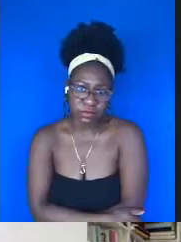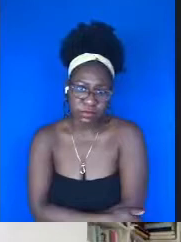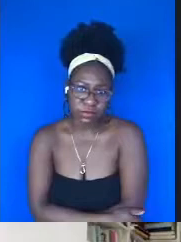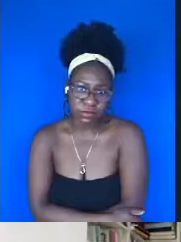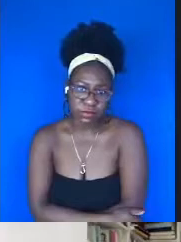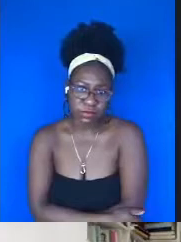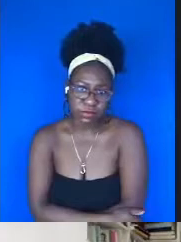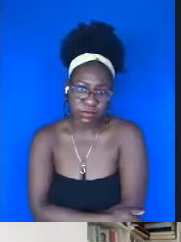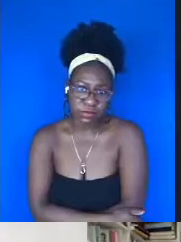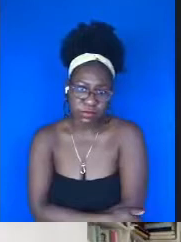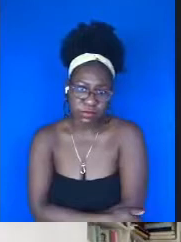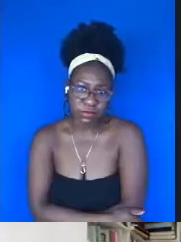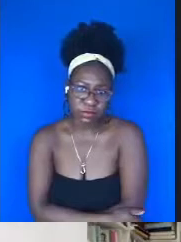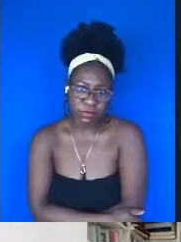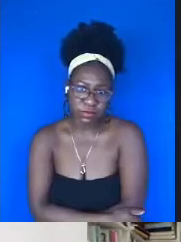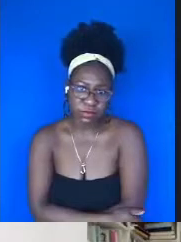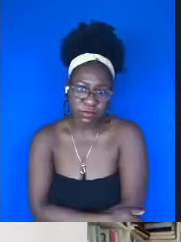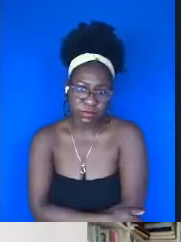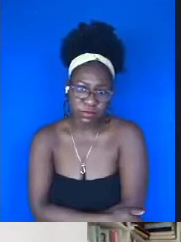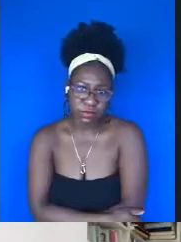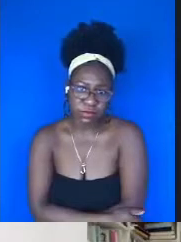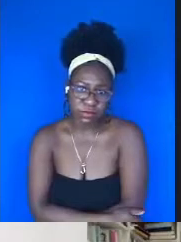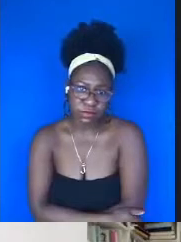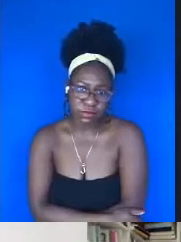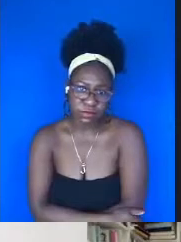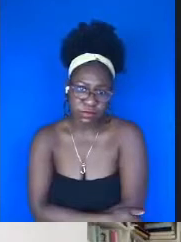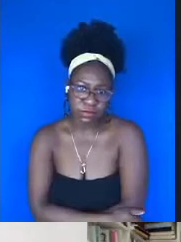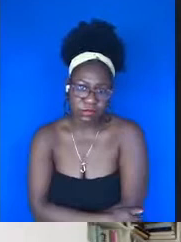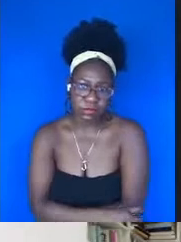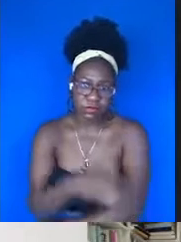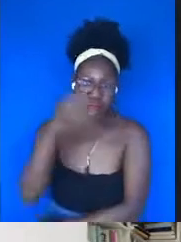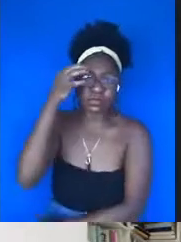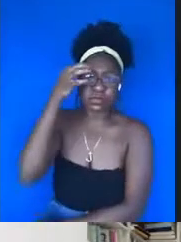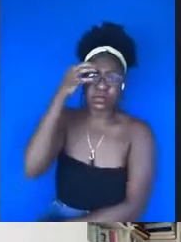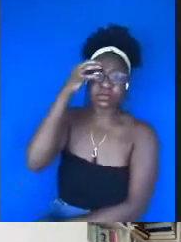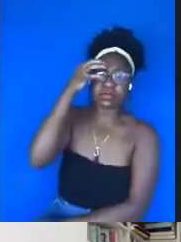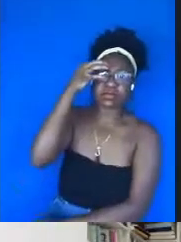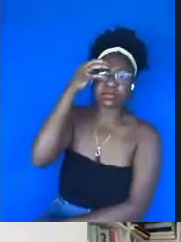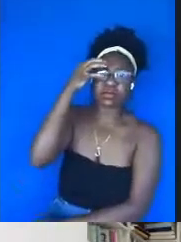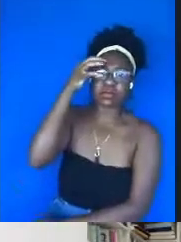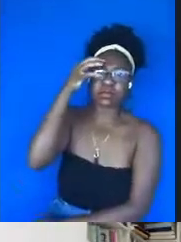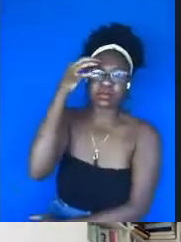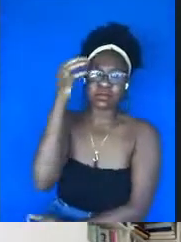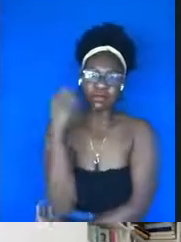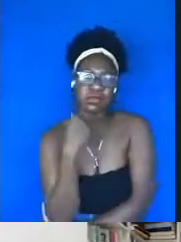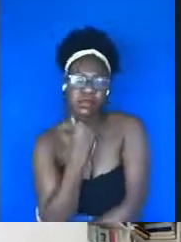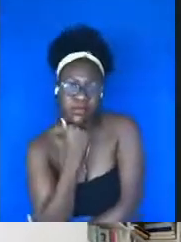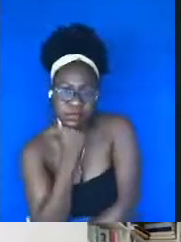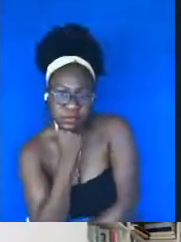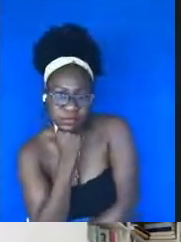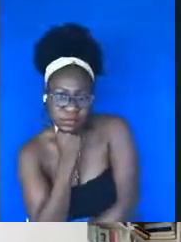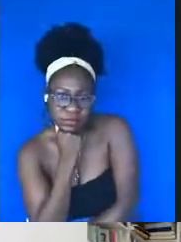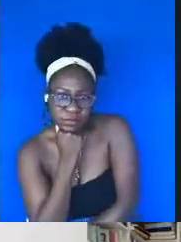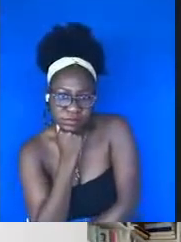like a group of white men do it. I was like, oh, okay. You guys are gonna argue about something. I guess, you know, y'all, you're gonna kill. I